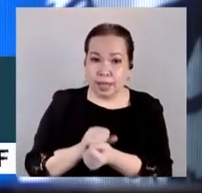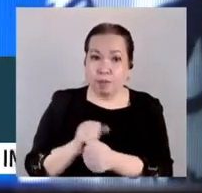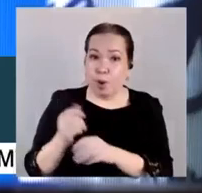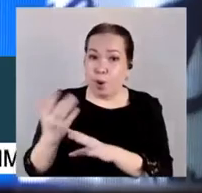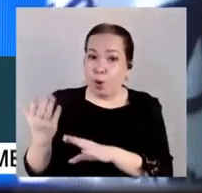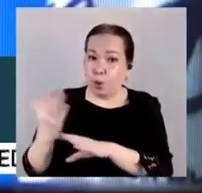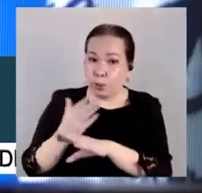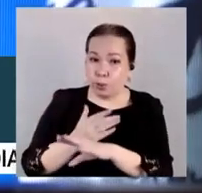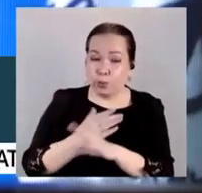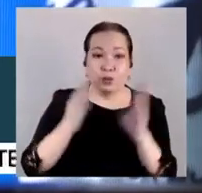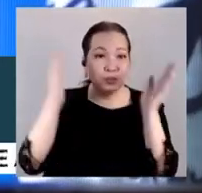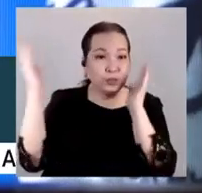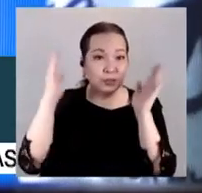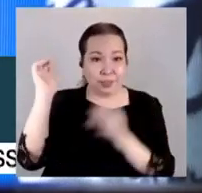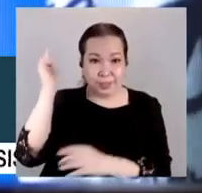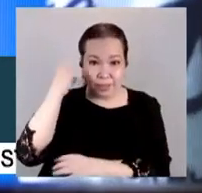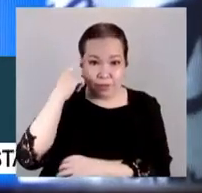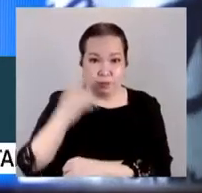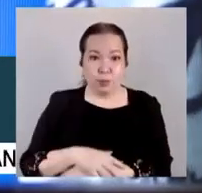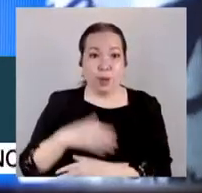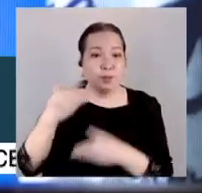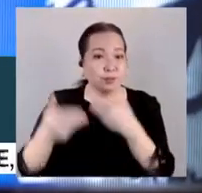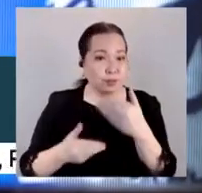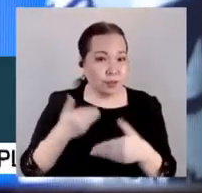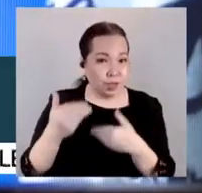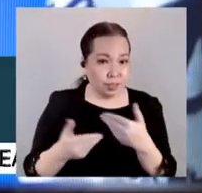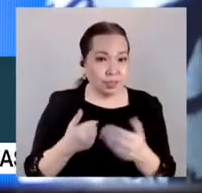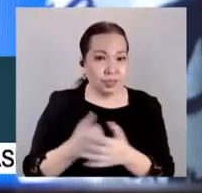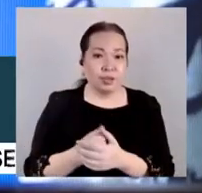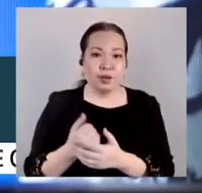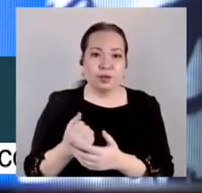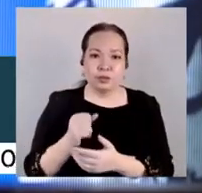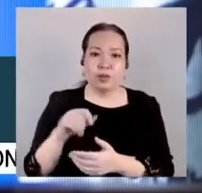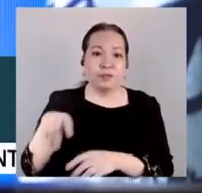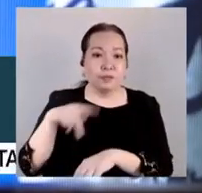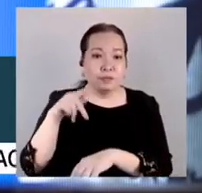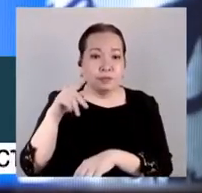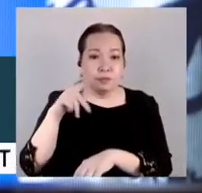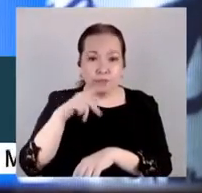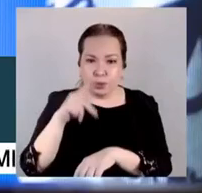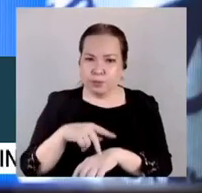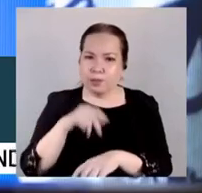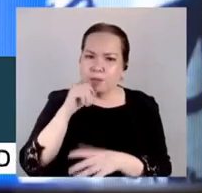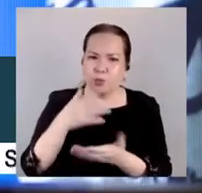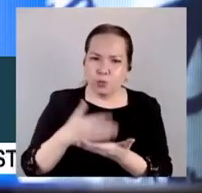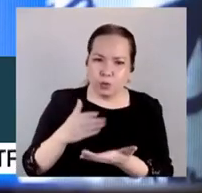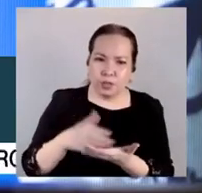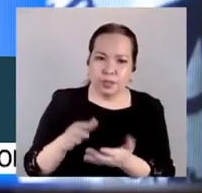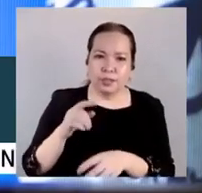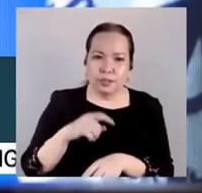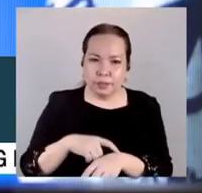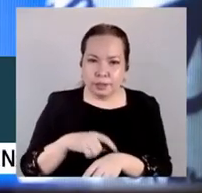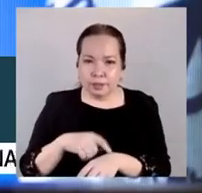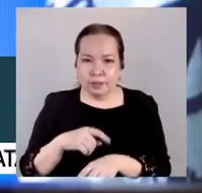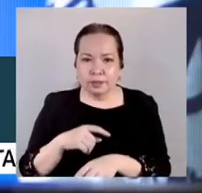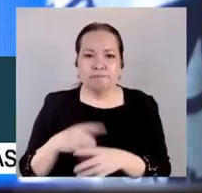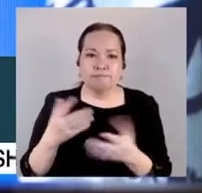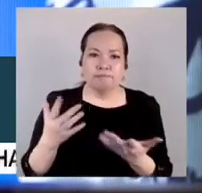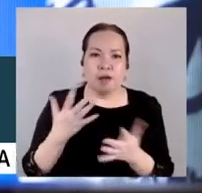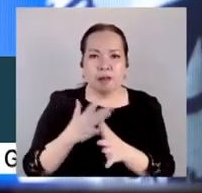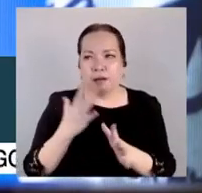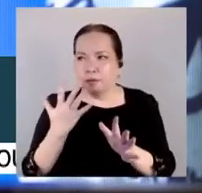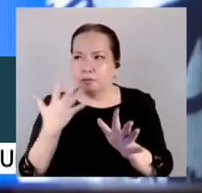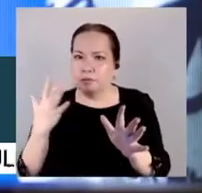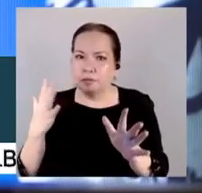government services and processes so that Filipinos will no longer waste time lining up and farmers can use